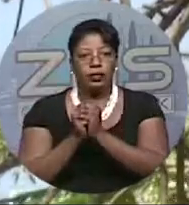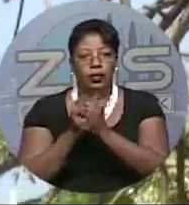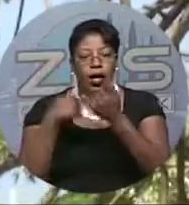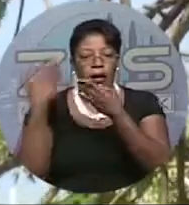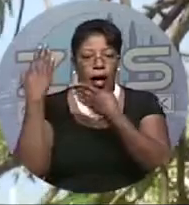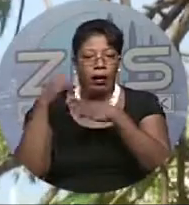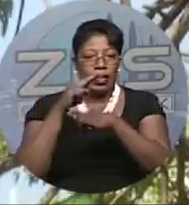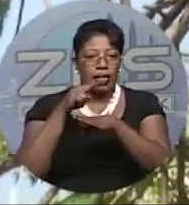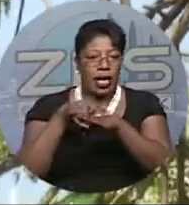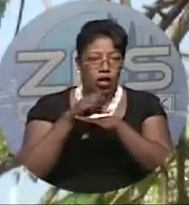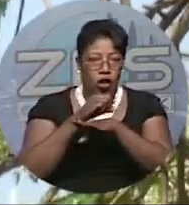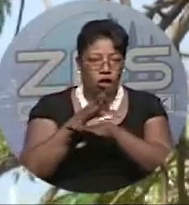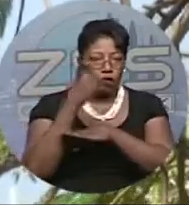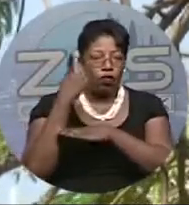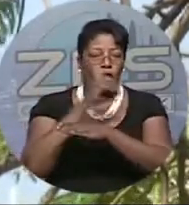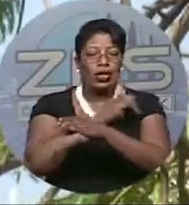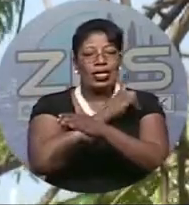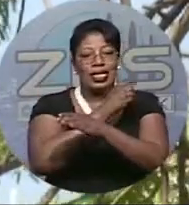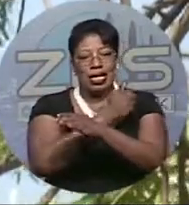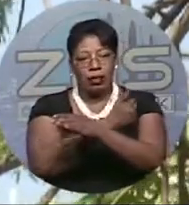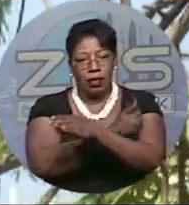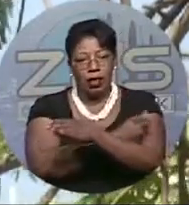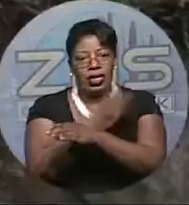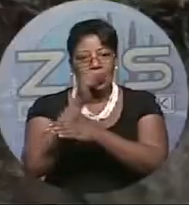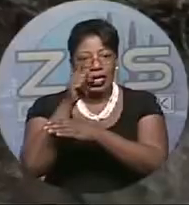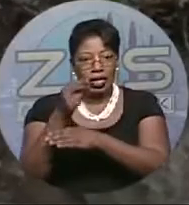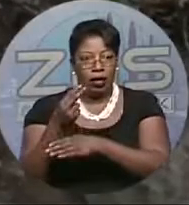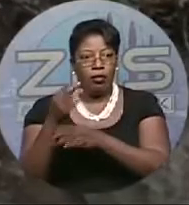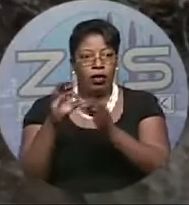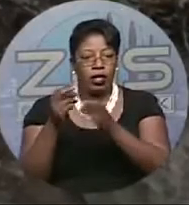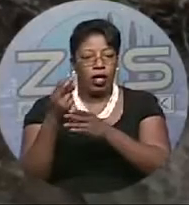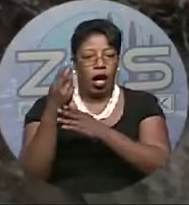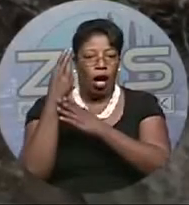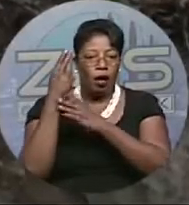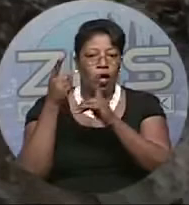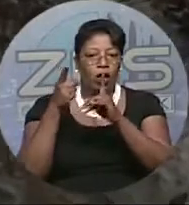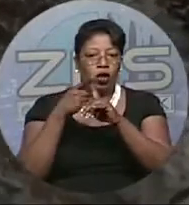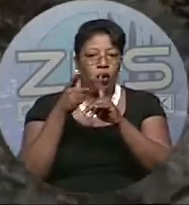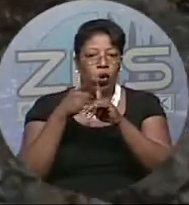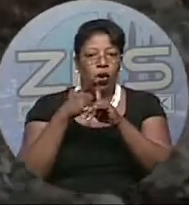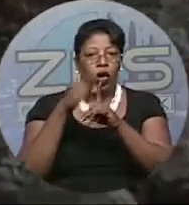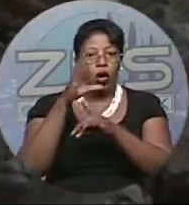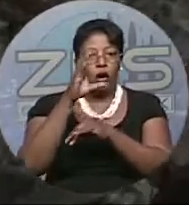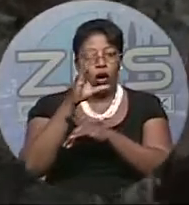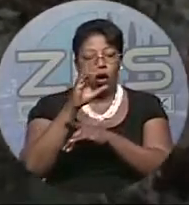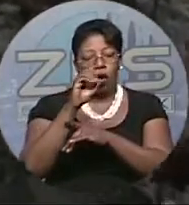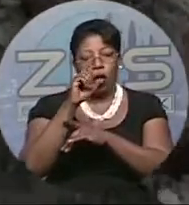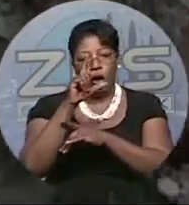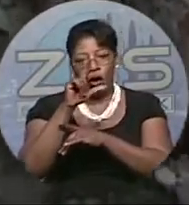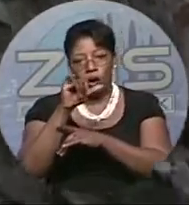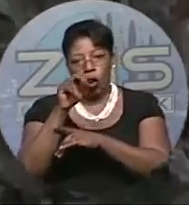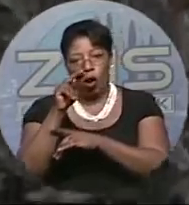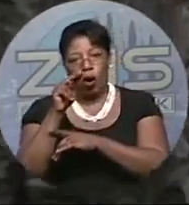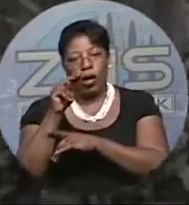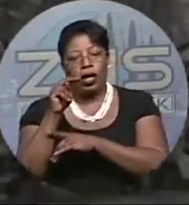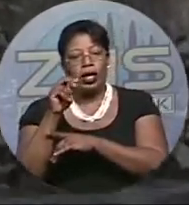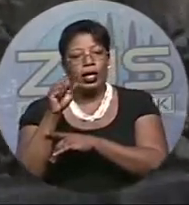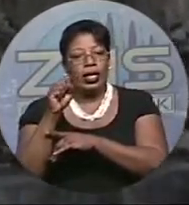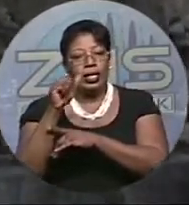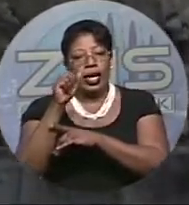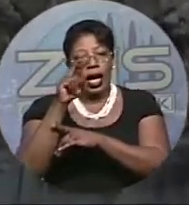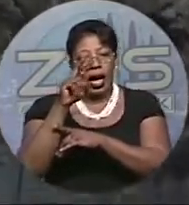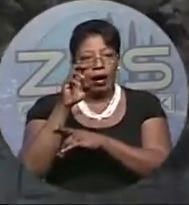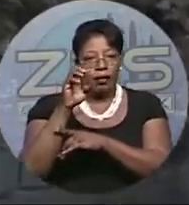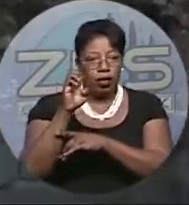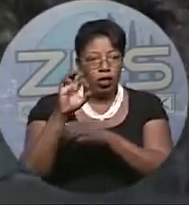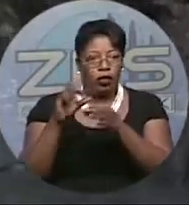The Bahamas National Council for Disability getting some much-needed upgrades to its Collins Avenue headquarters, courtesy of its long-standing partnership